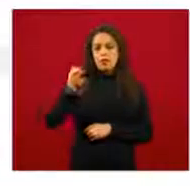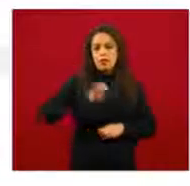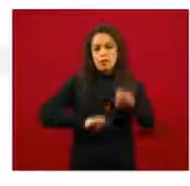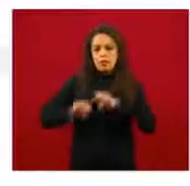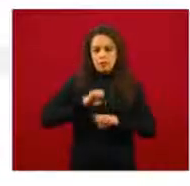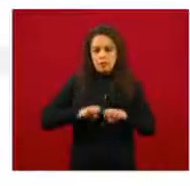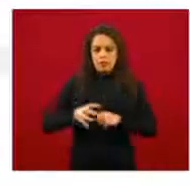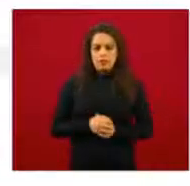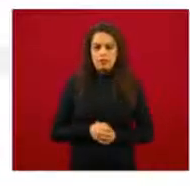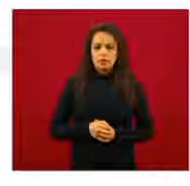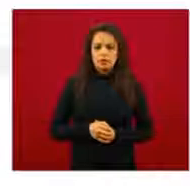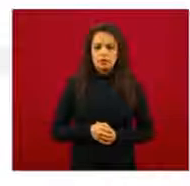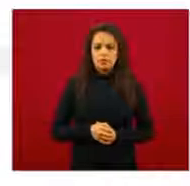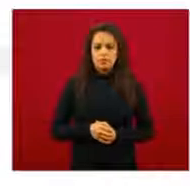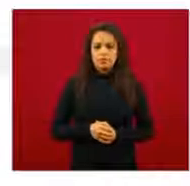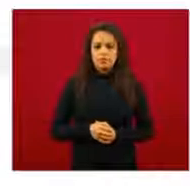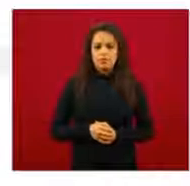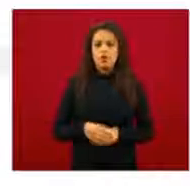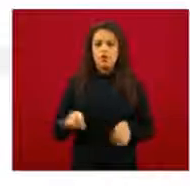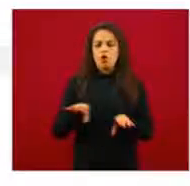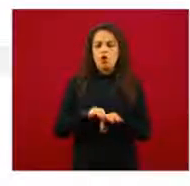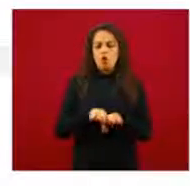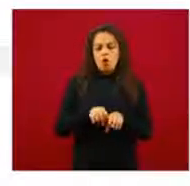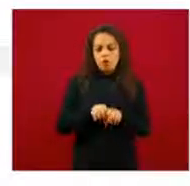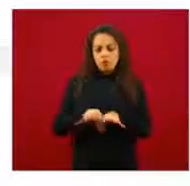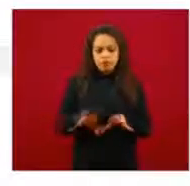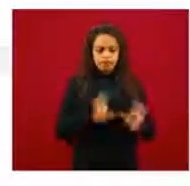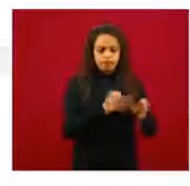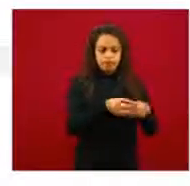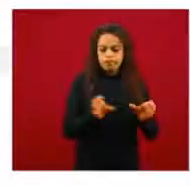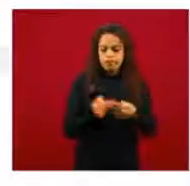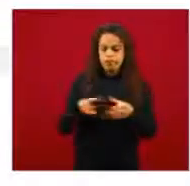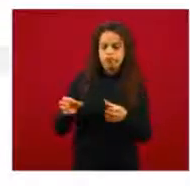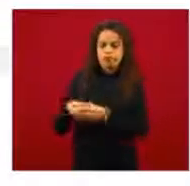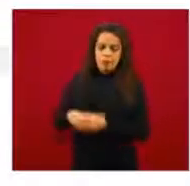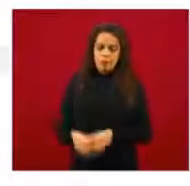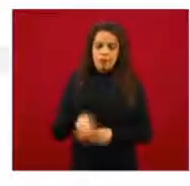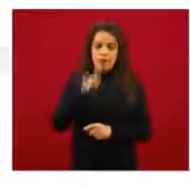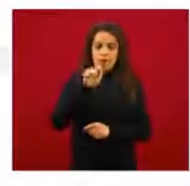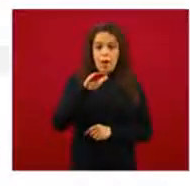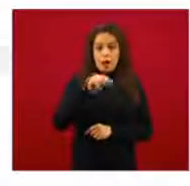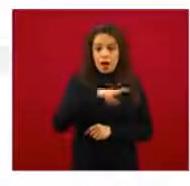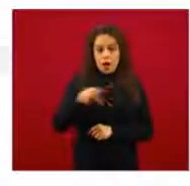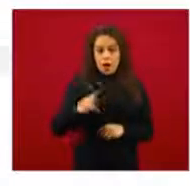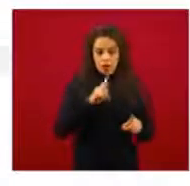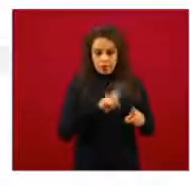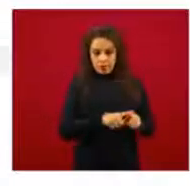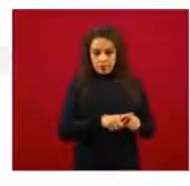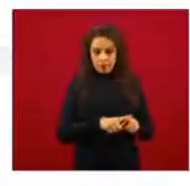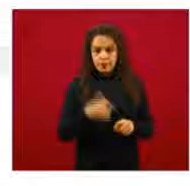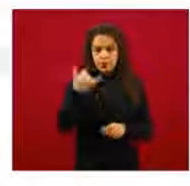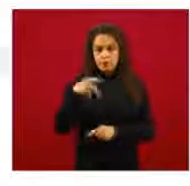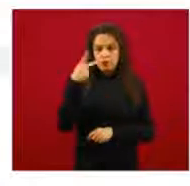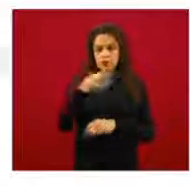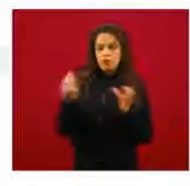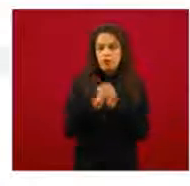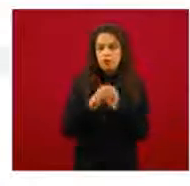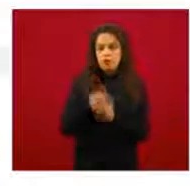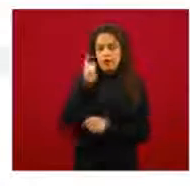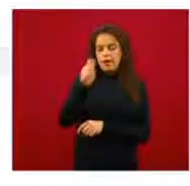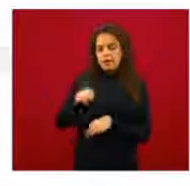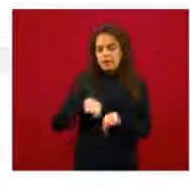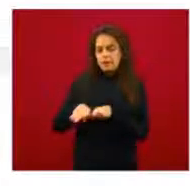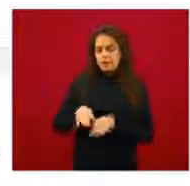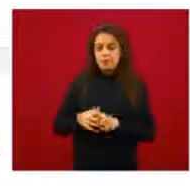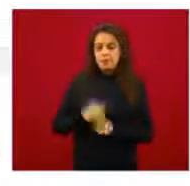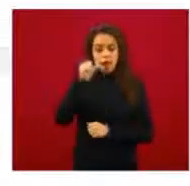17,854 companies, distribute in the following ways per size and per sector. This has been very important for one reason.